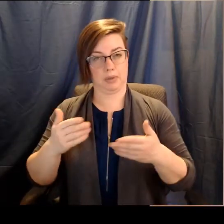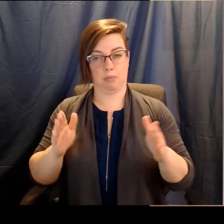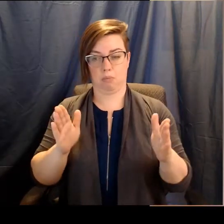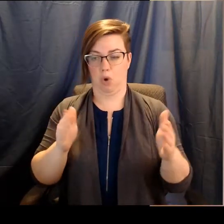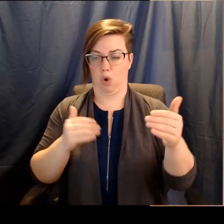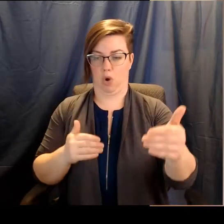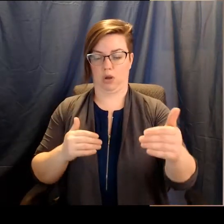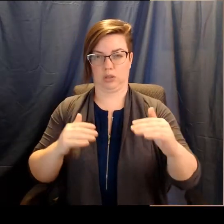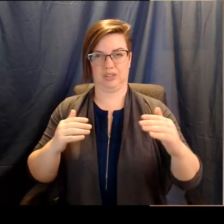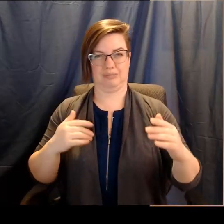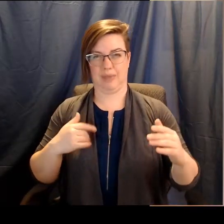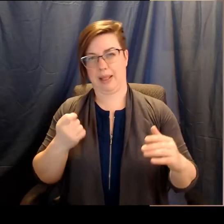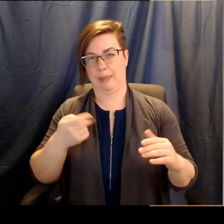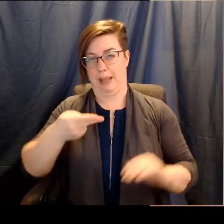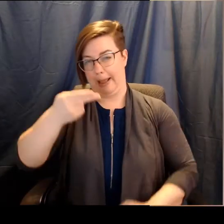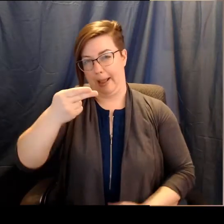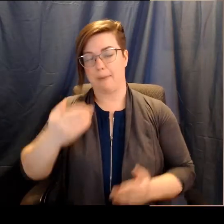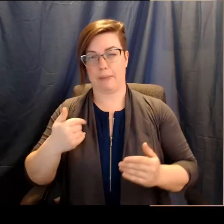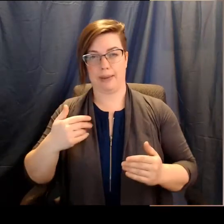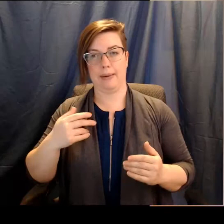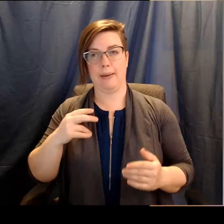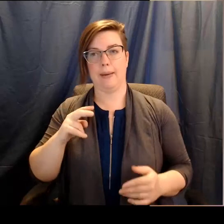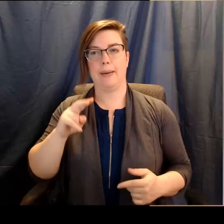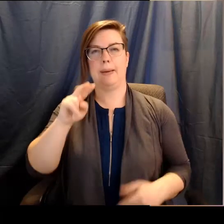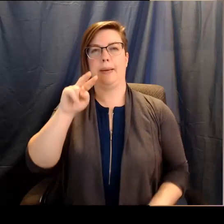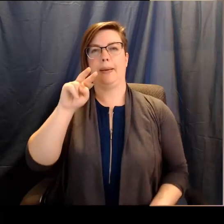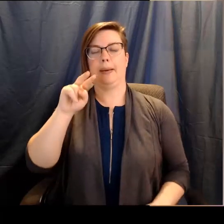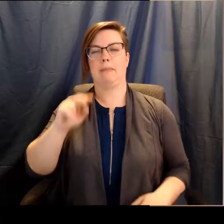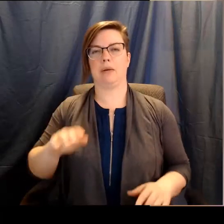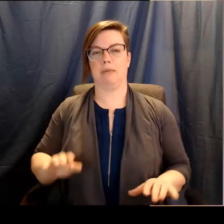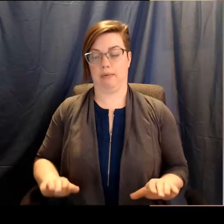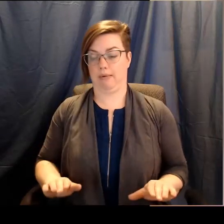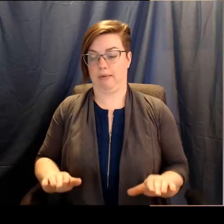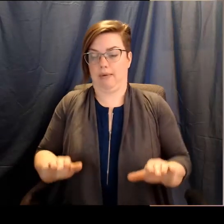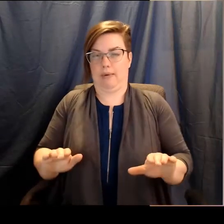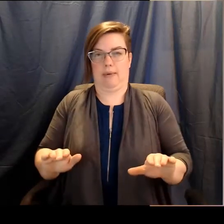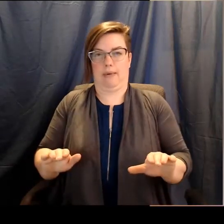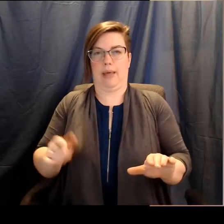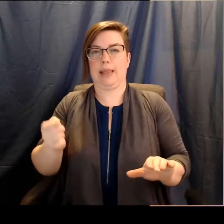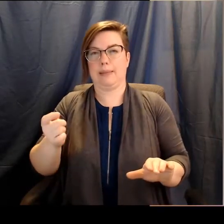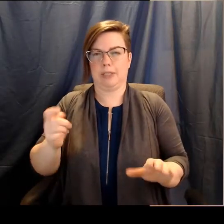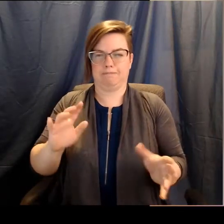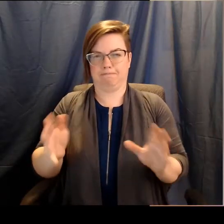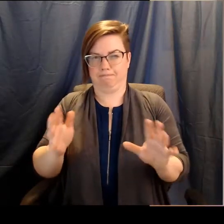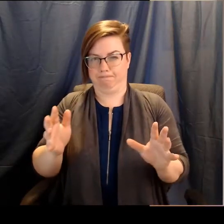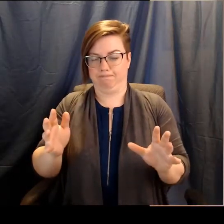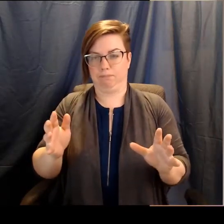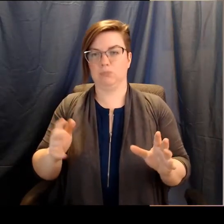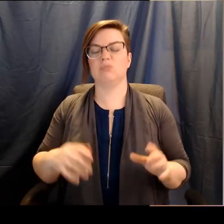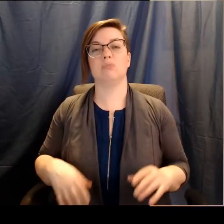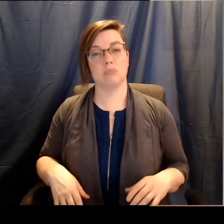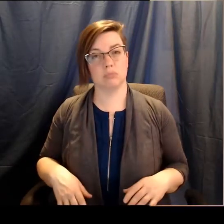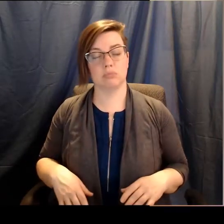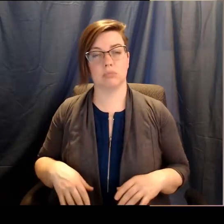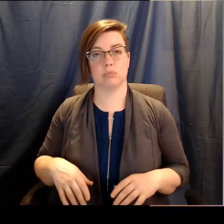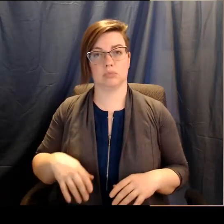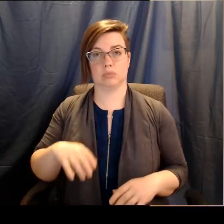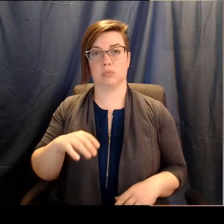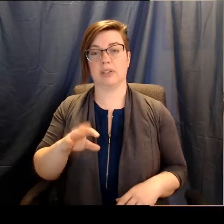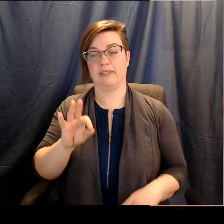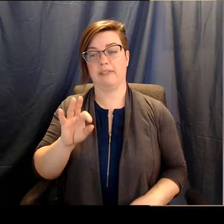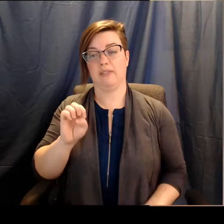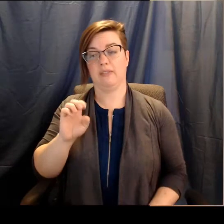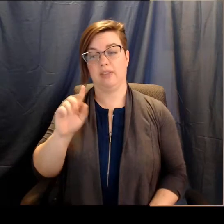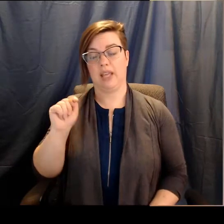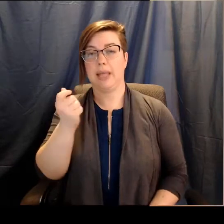don't. We know it's not perfect because she's having to reach up for the keyboard still, but getting a keyboard tray isn't really an option. The stool is a little bit high, but it does